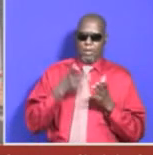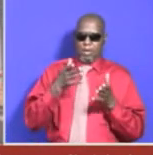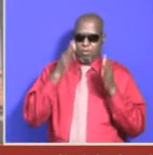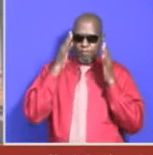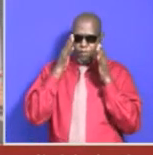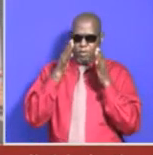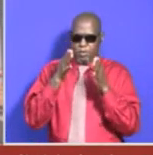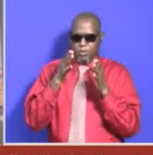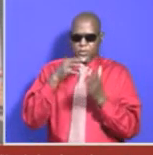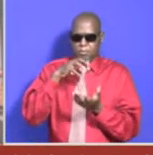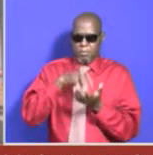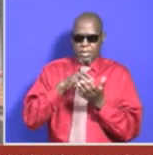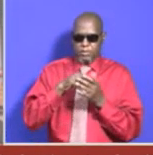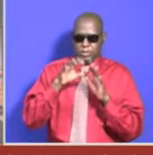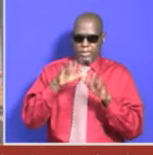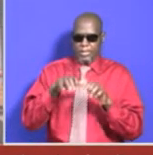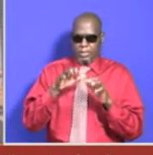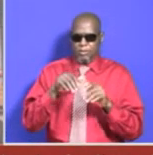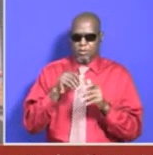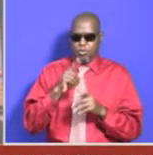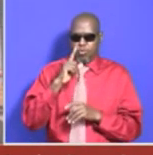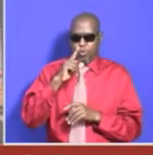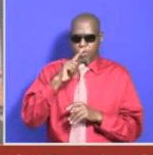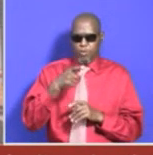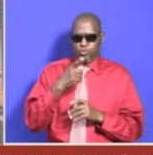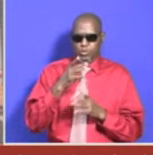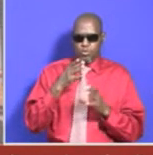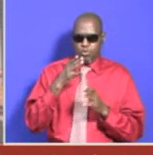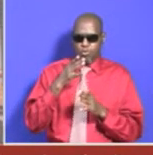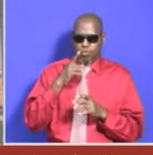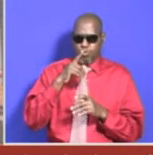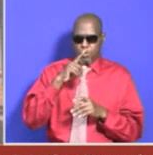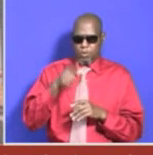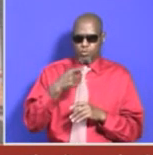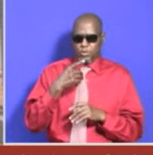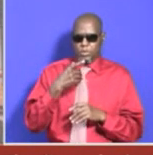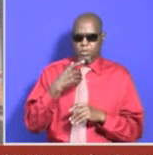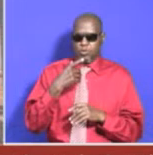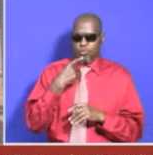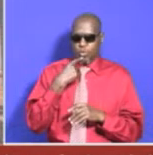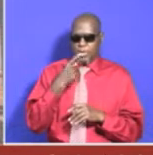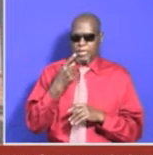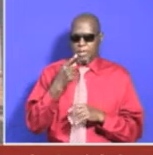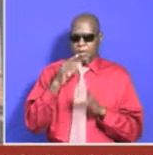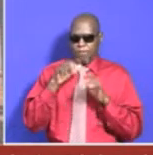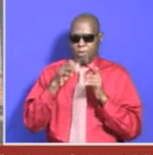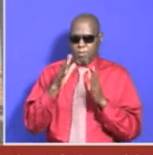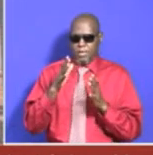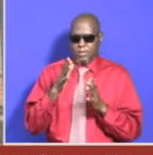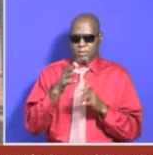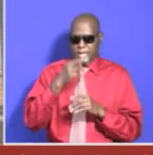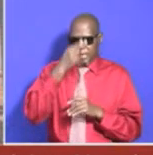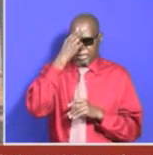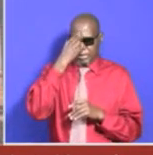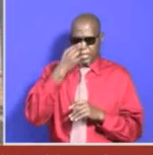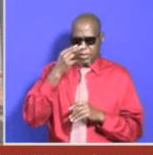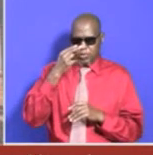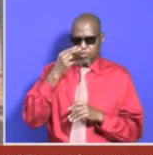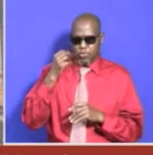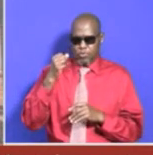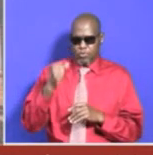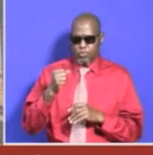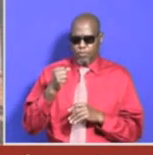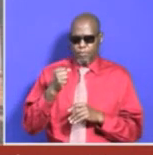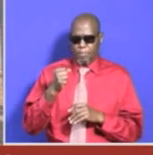to Matters Agriculture, where more than 1,100 farmers in Kajiado County have benefited from agricultural training through